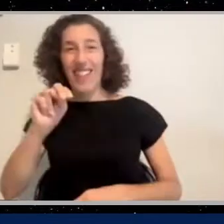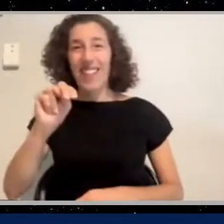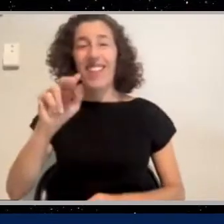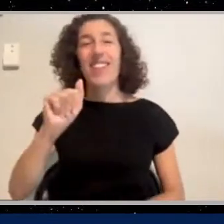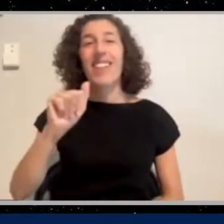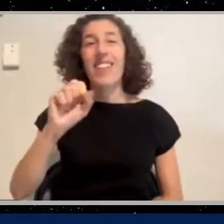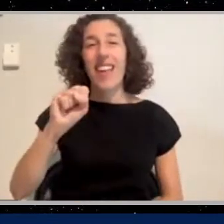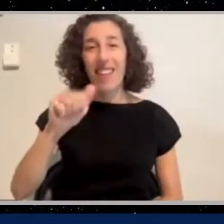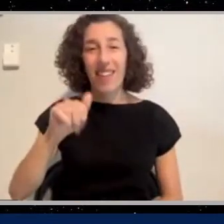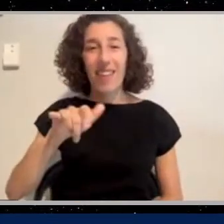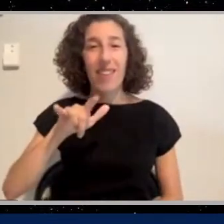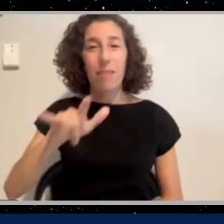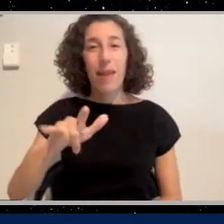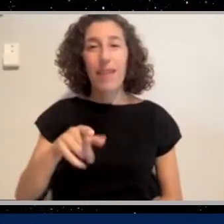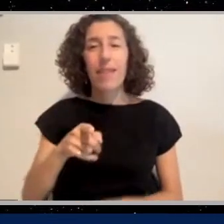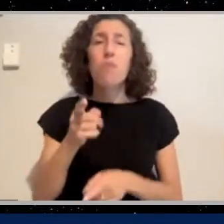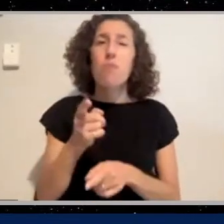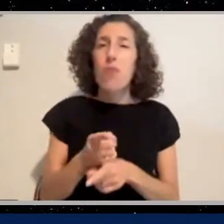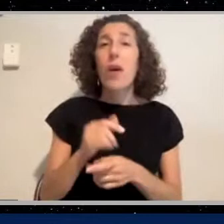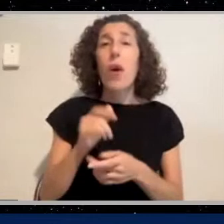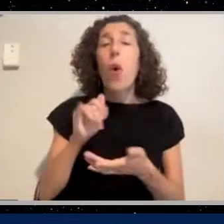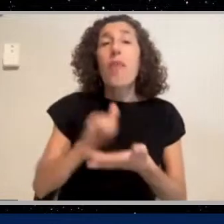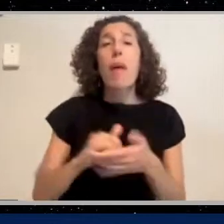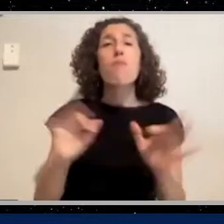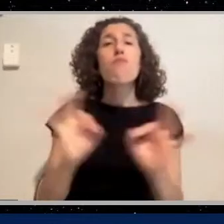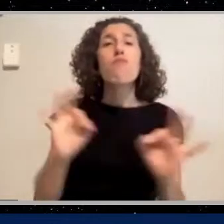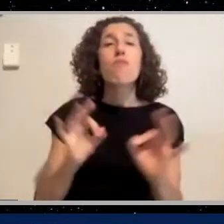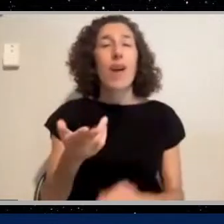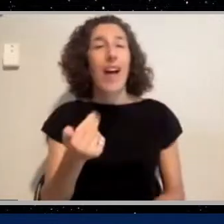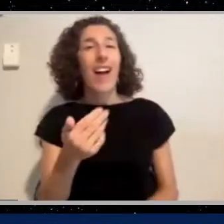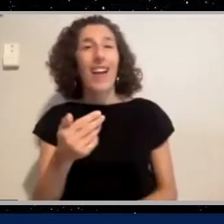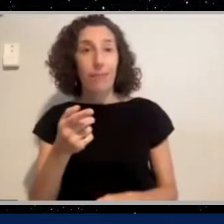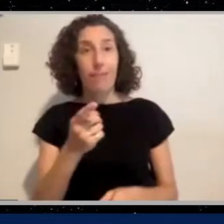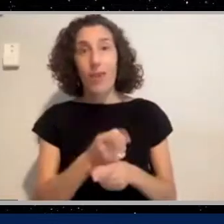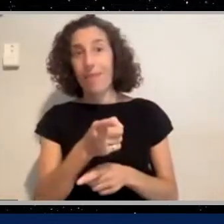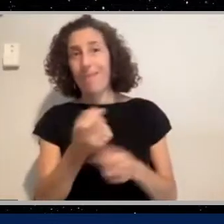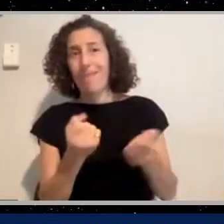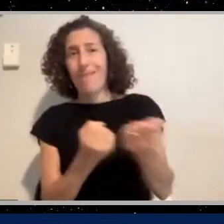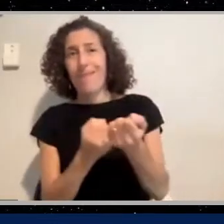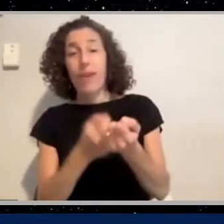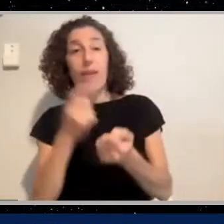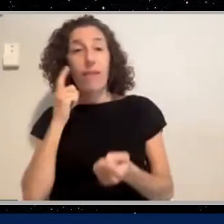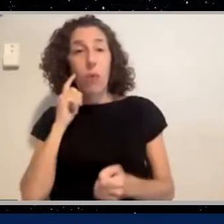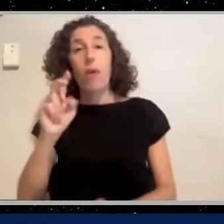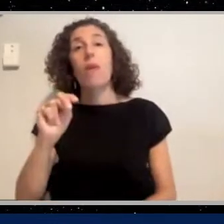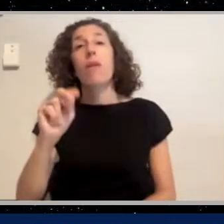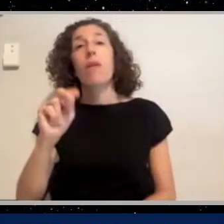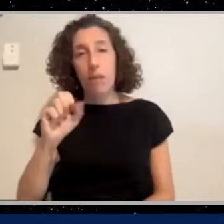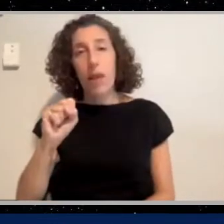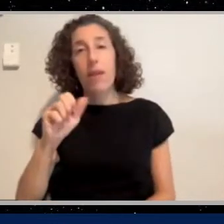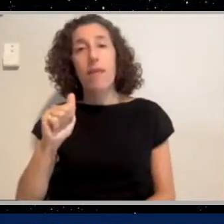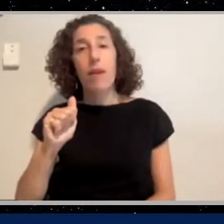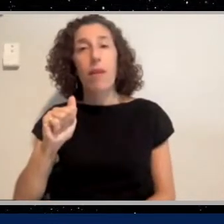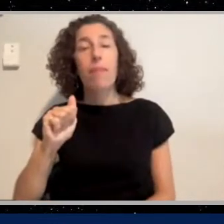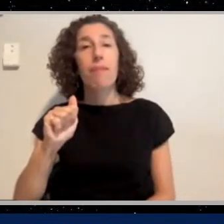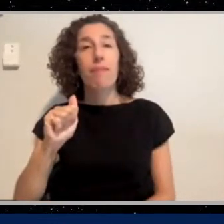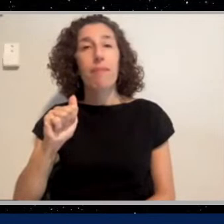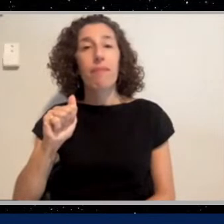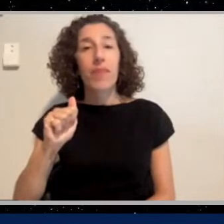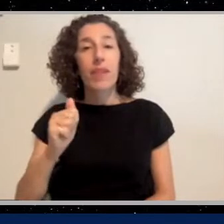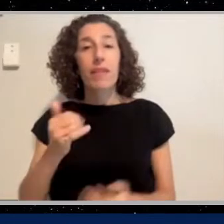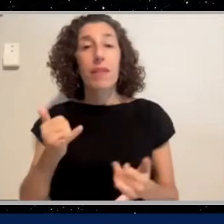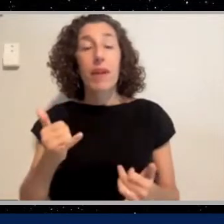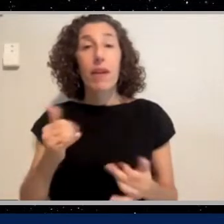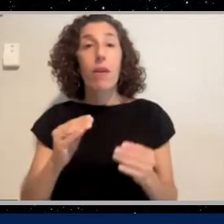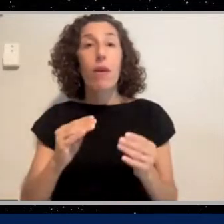been helping. It's a little known thing. Yeah, writing articles, editing videos, and happy to also be one of the launch commentators, both on